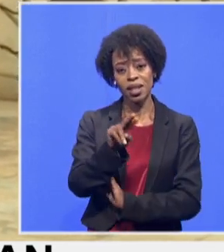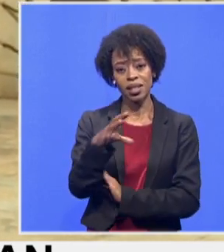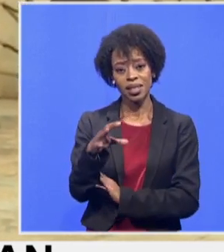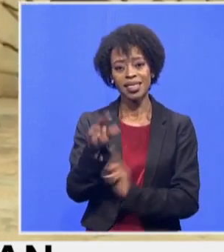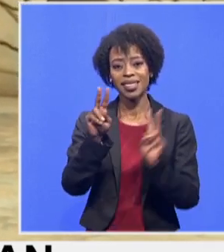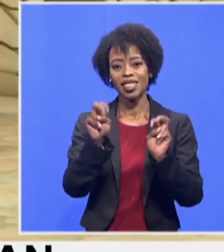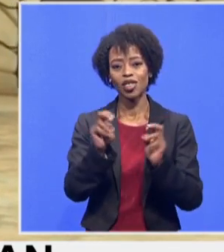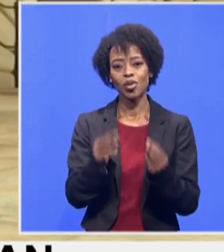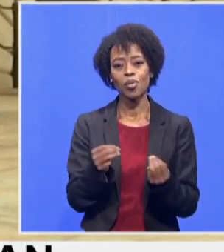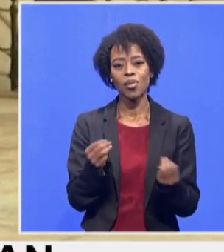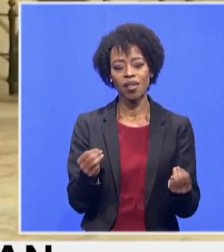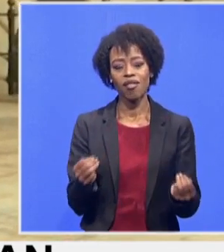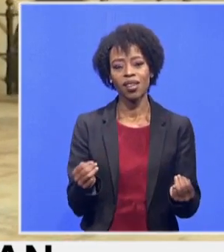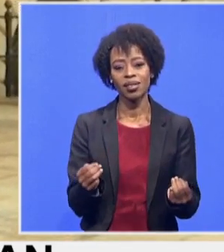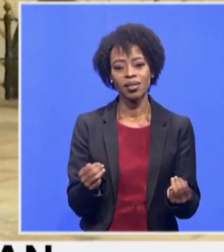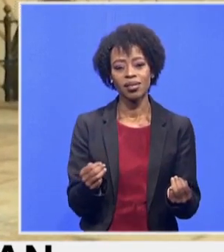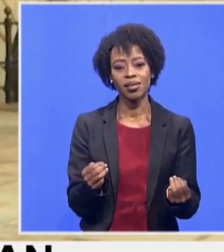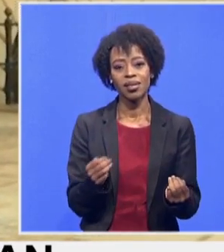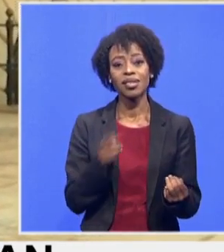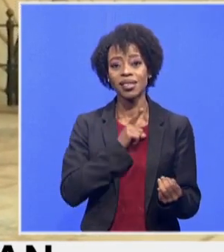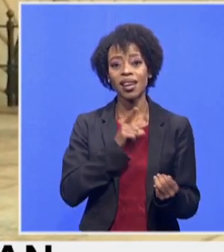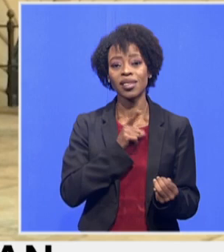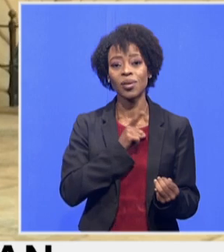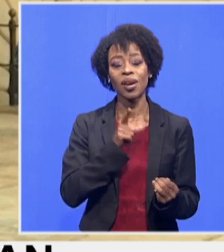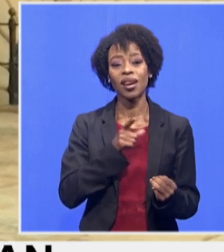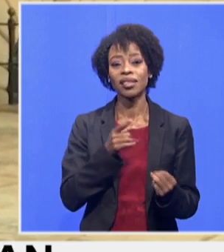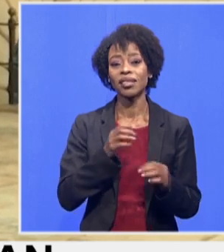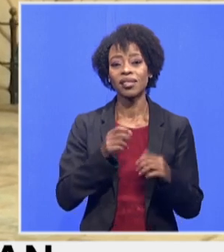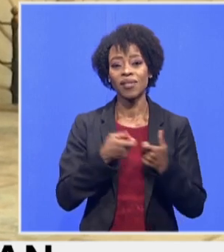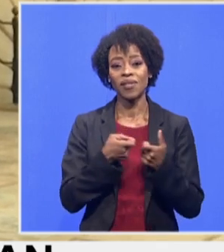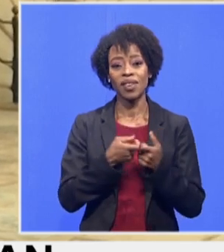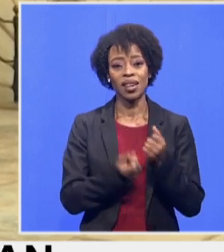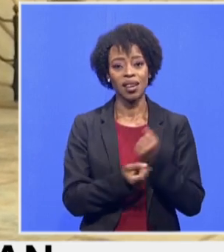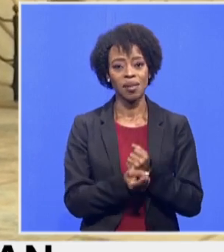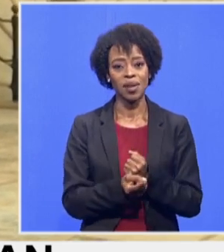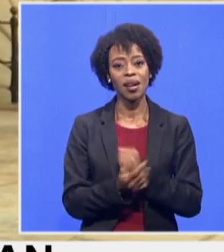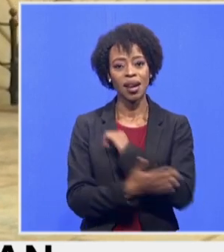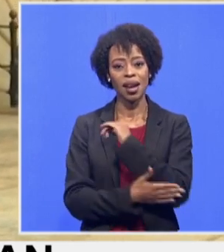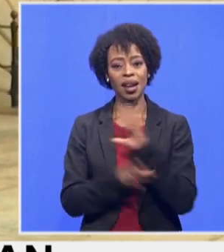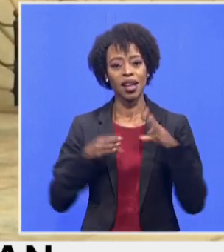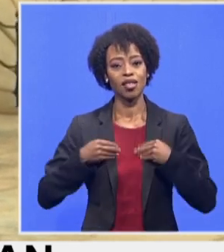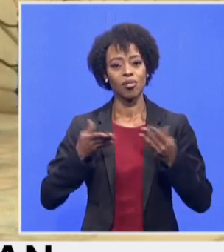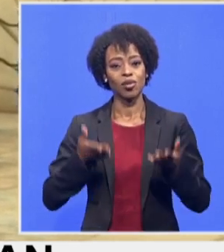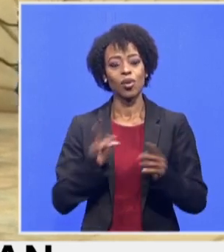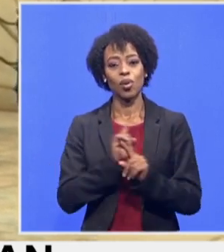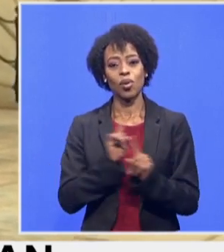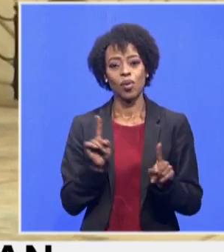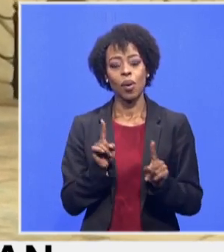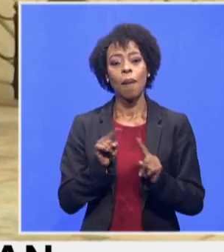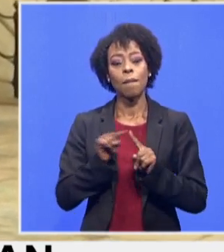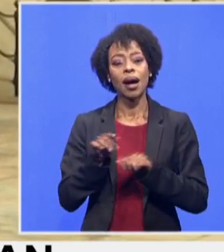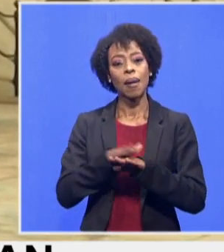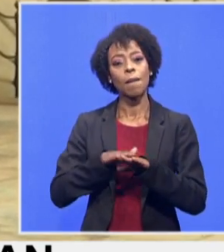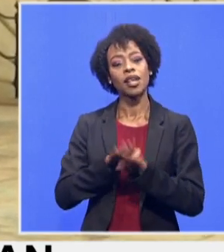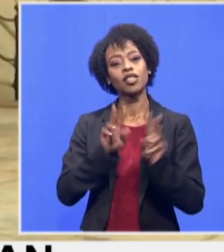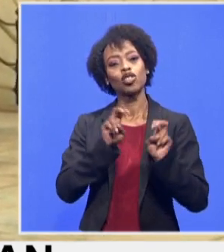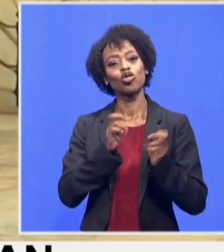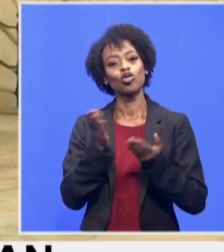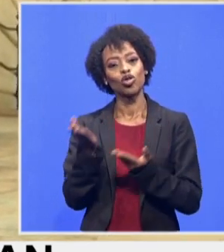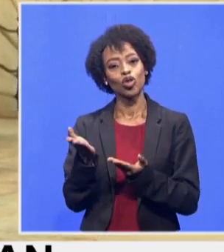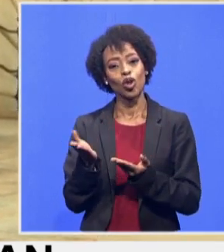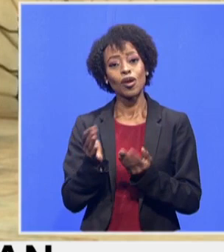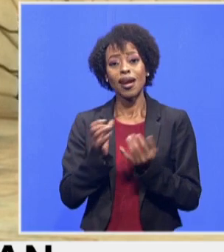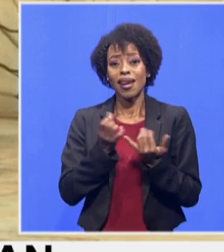in the DRC that there is instability in that area. No country will accept that, but that's the basic issue. And it's very difficult to